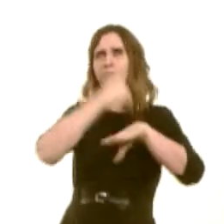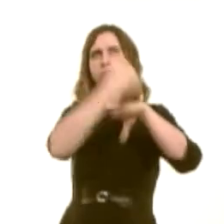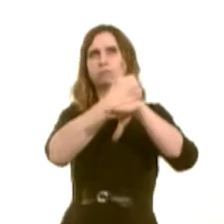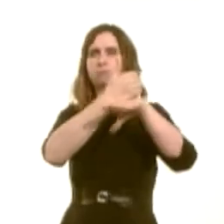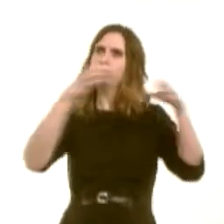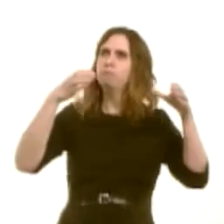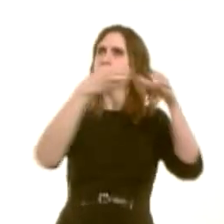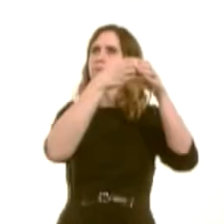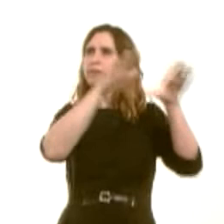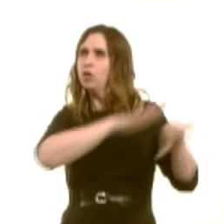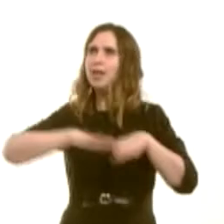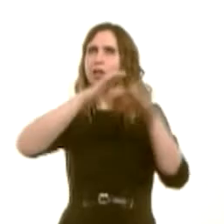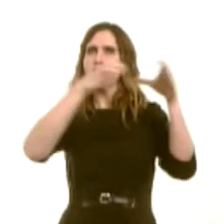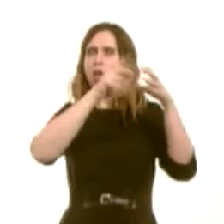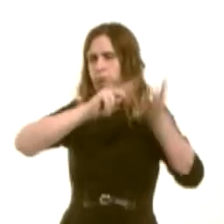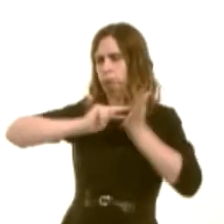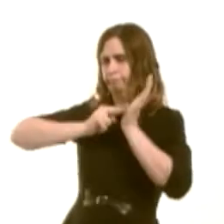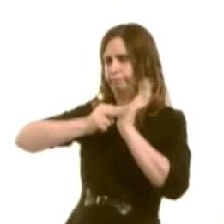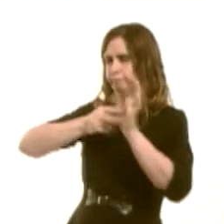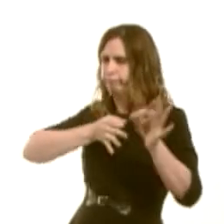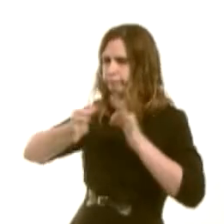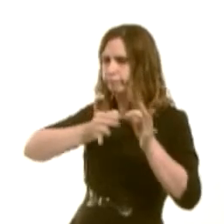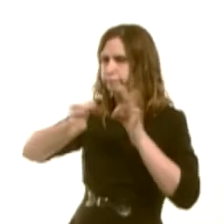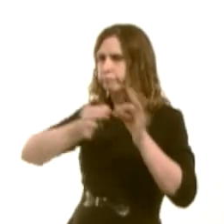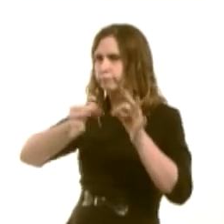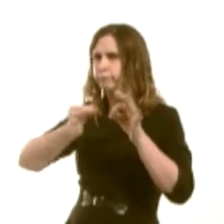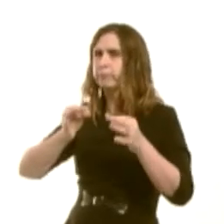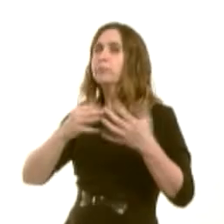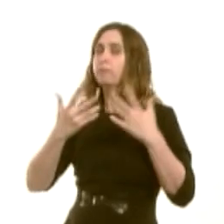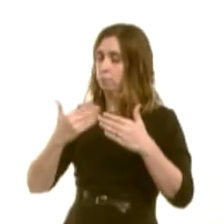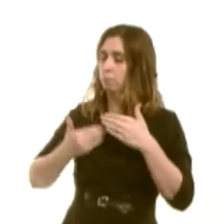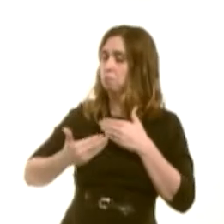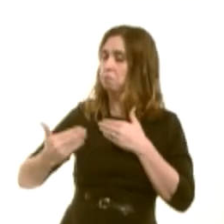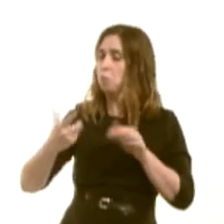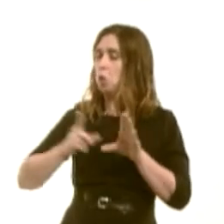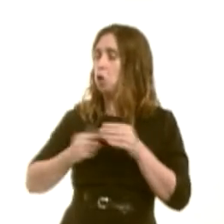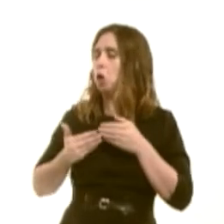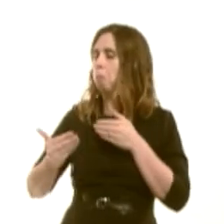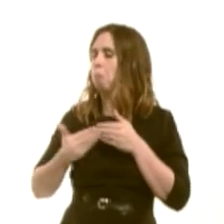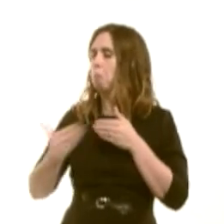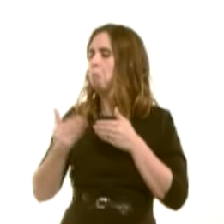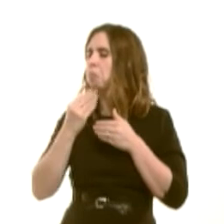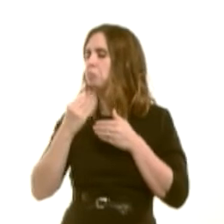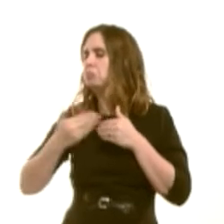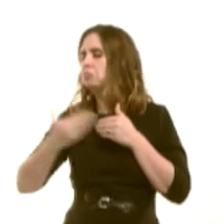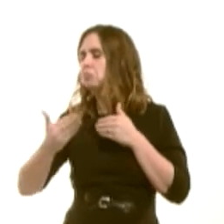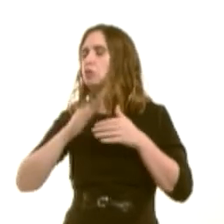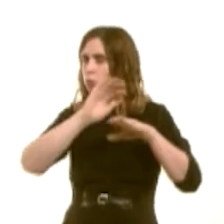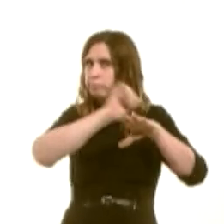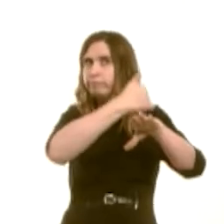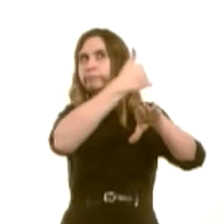lead the sector strategically, and following an interim year to allow the entity to establish from the 1st of